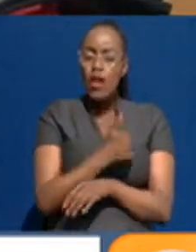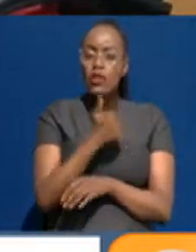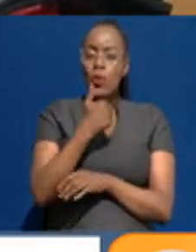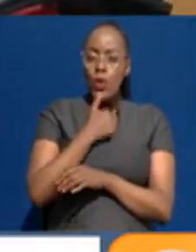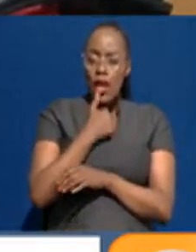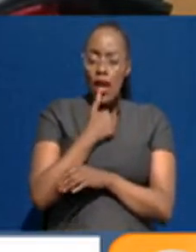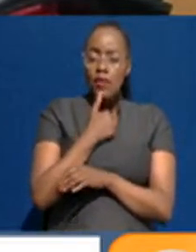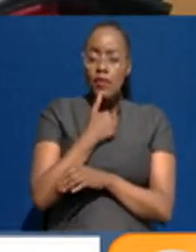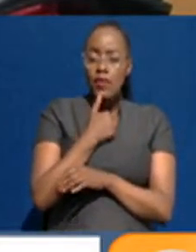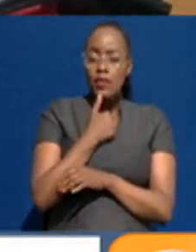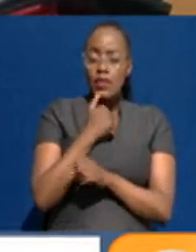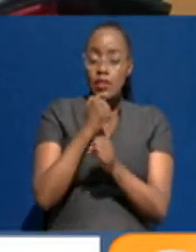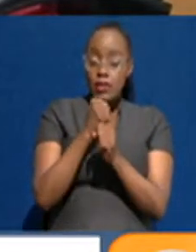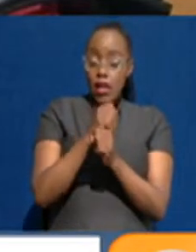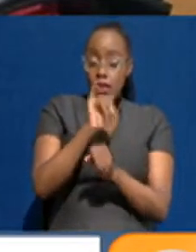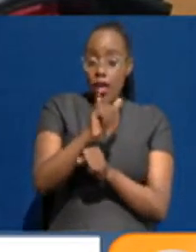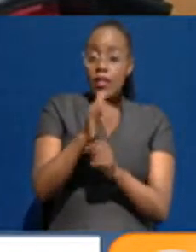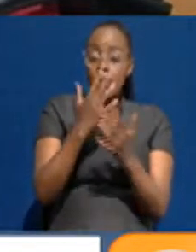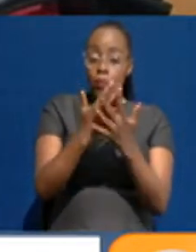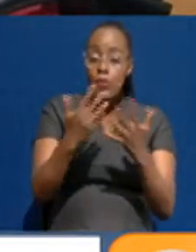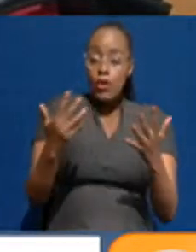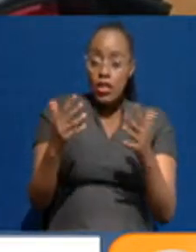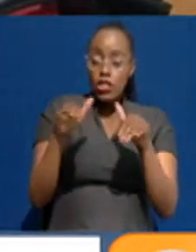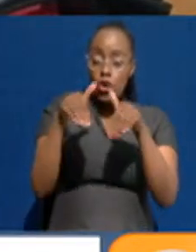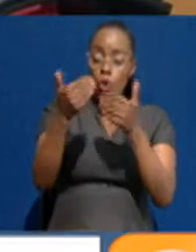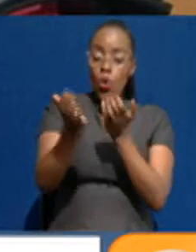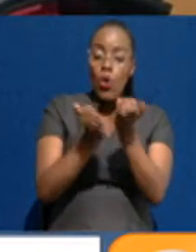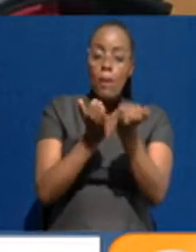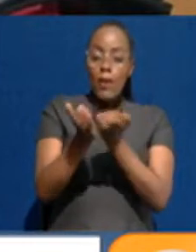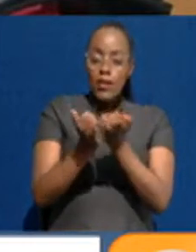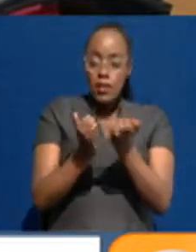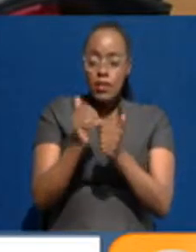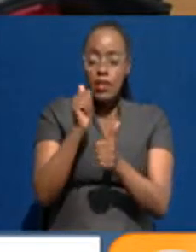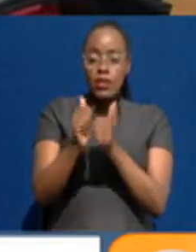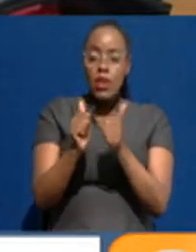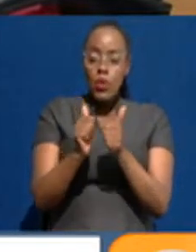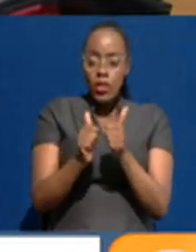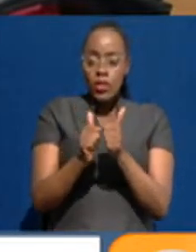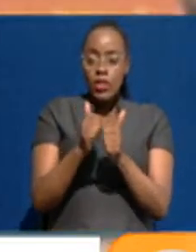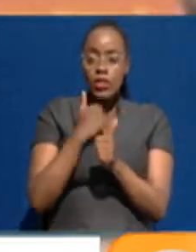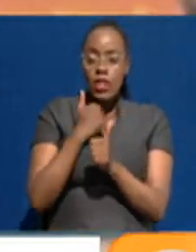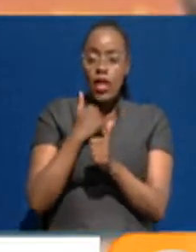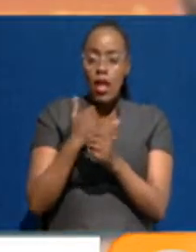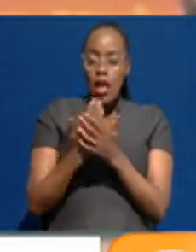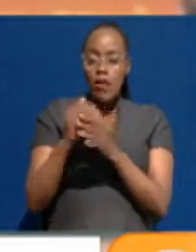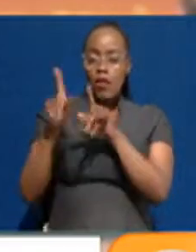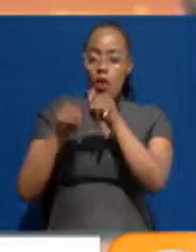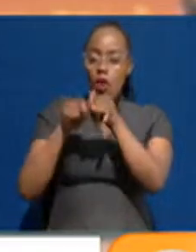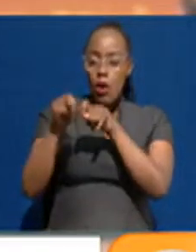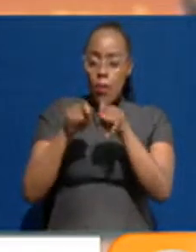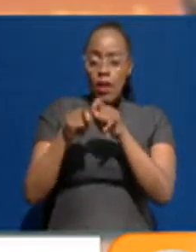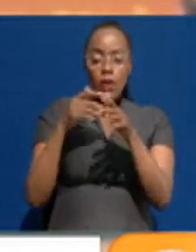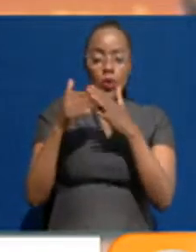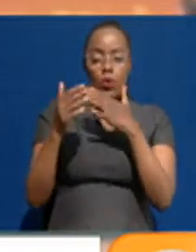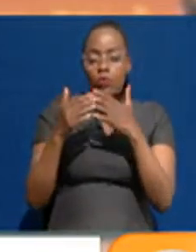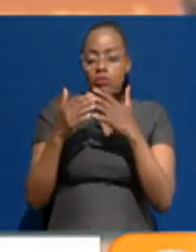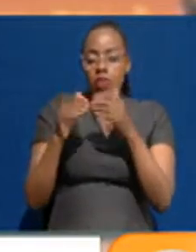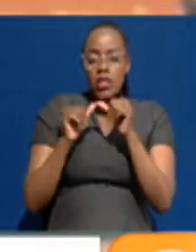investing in products or businesses that operate or promote